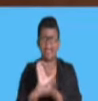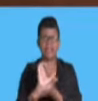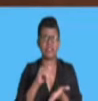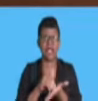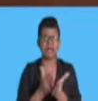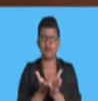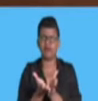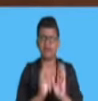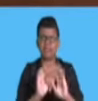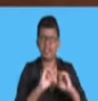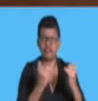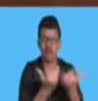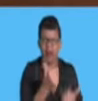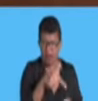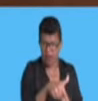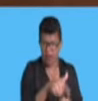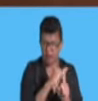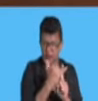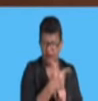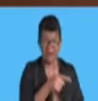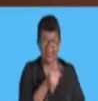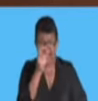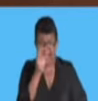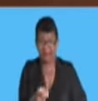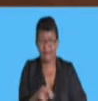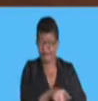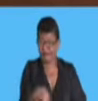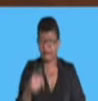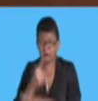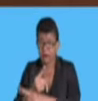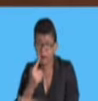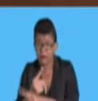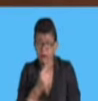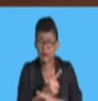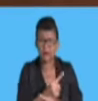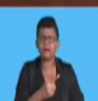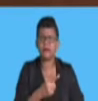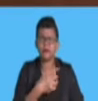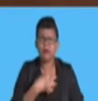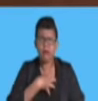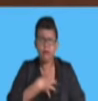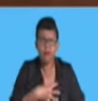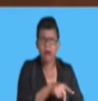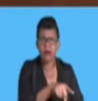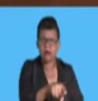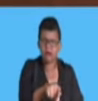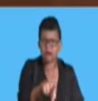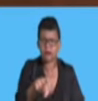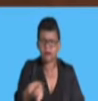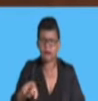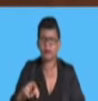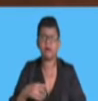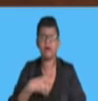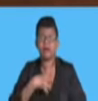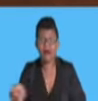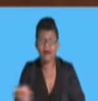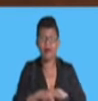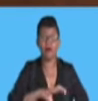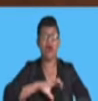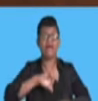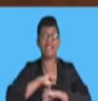are more confident and responsive to civil society outreach programs rather than the outreach programs